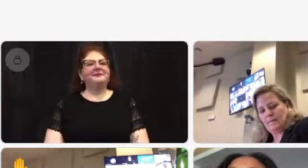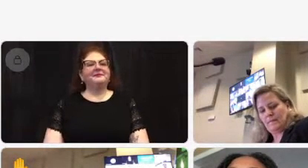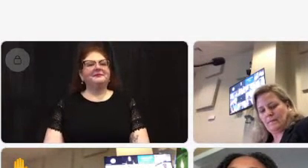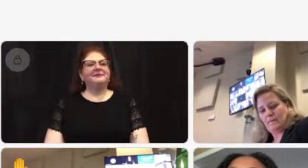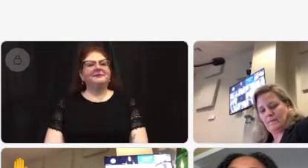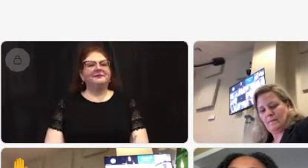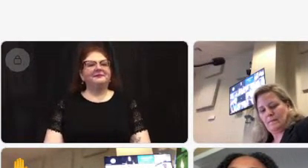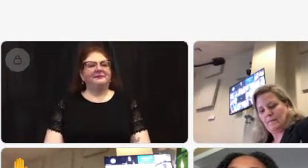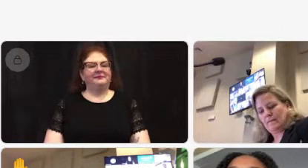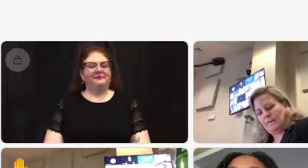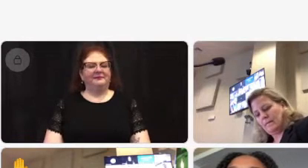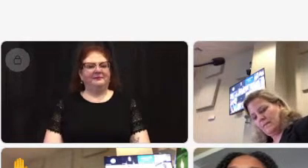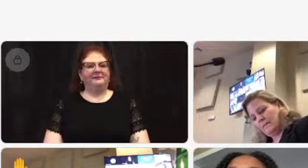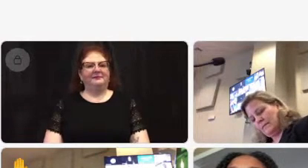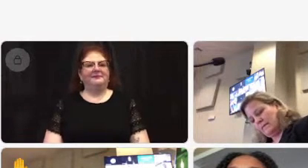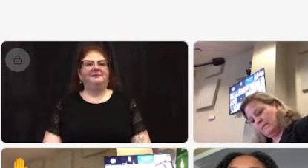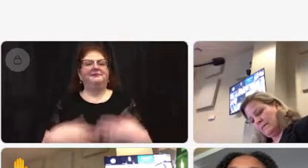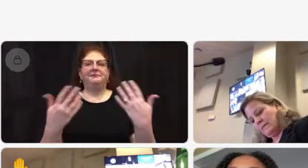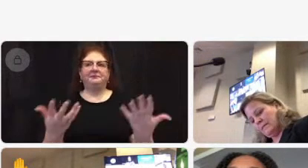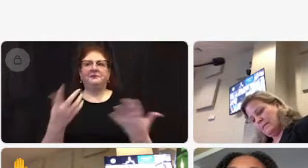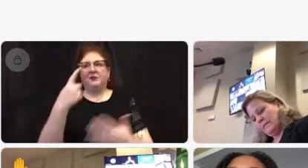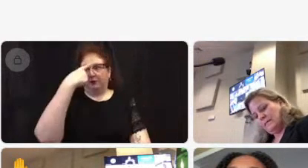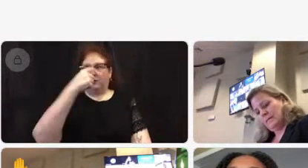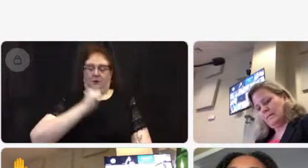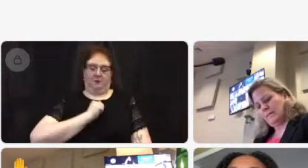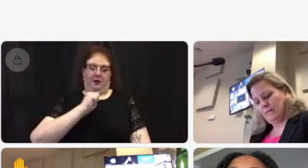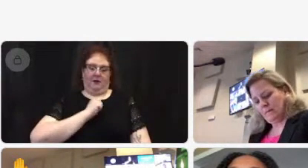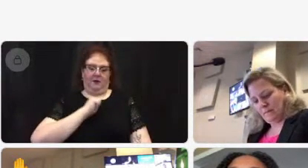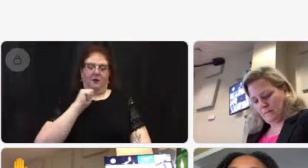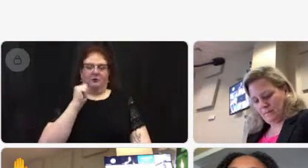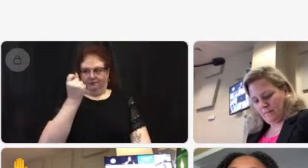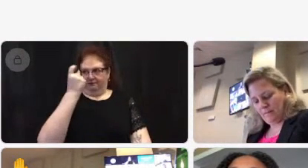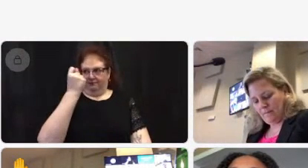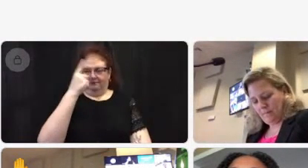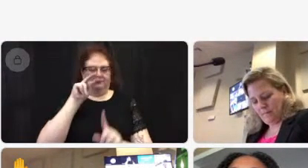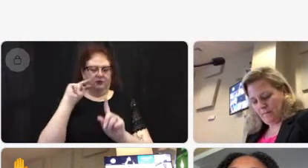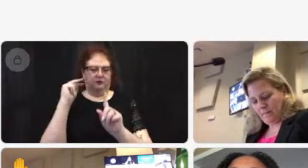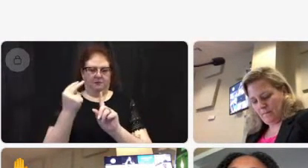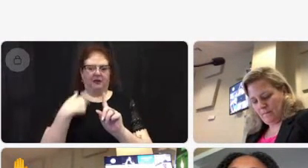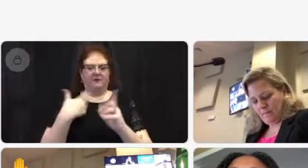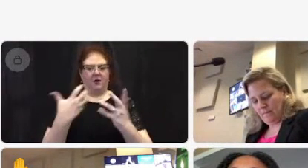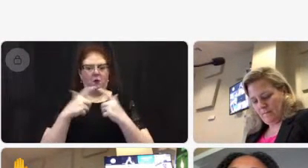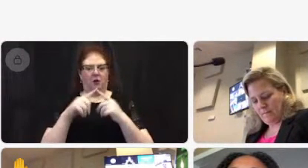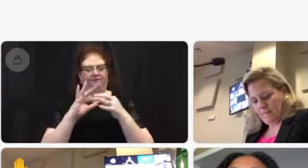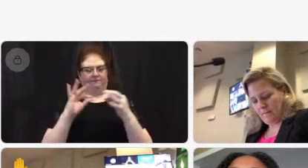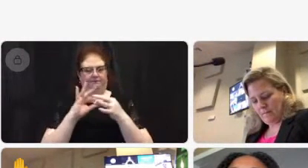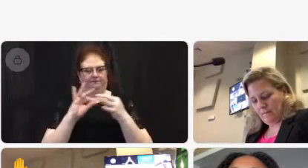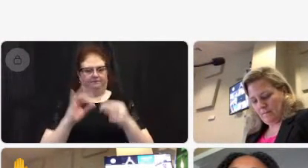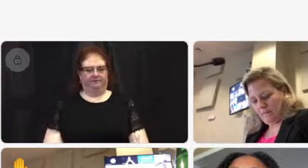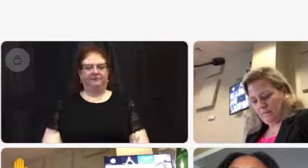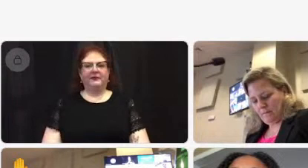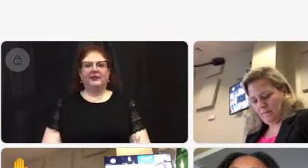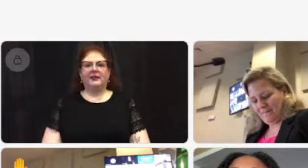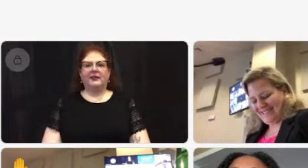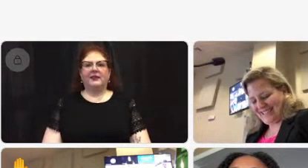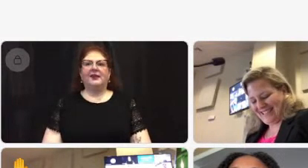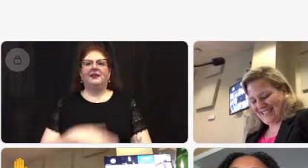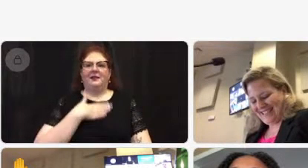Just to put this in perspective for me, if you, and I'm glad you know where $20 million